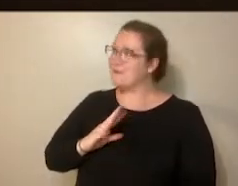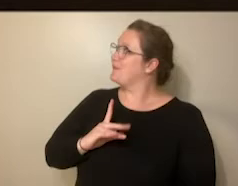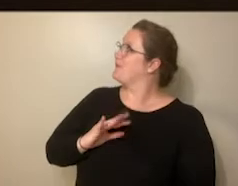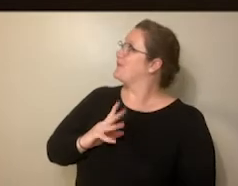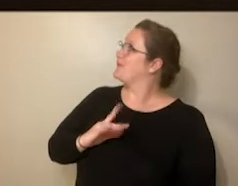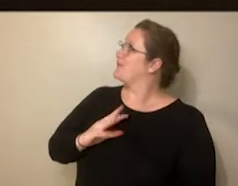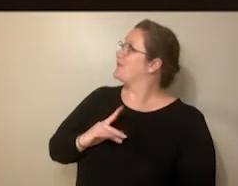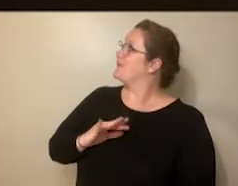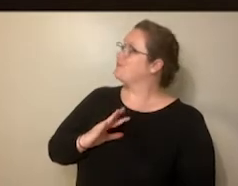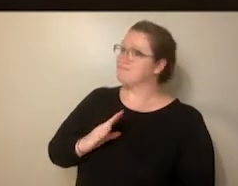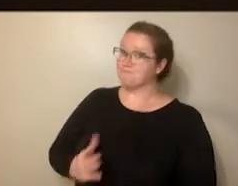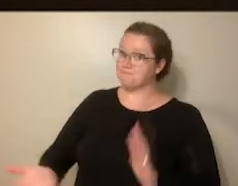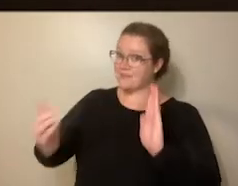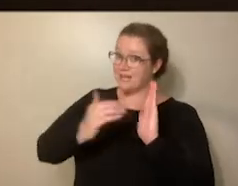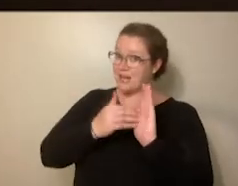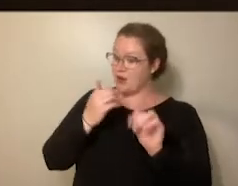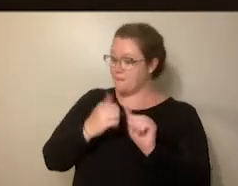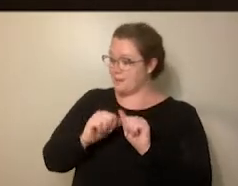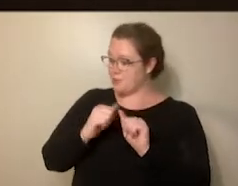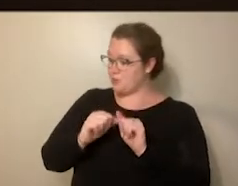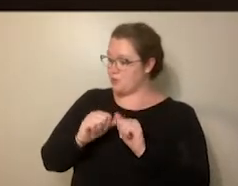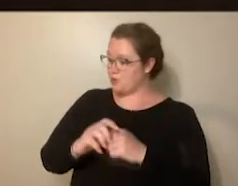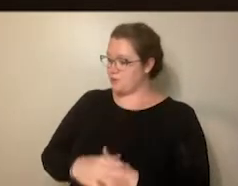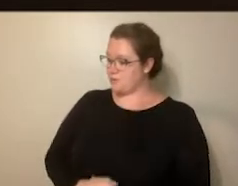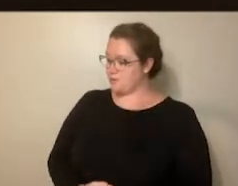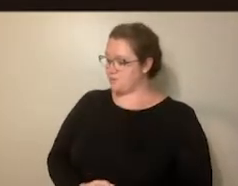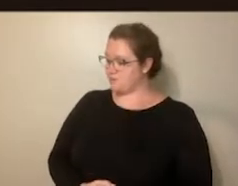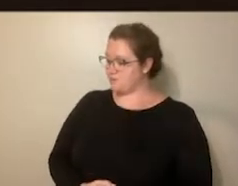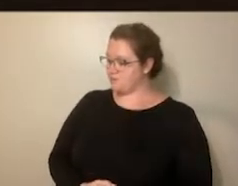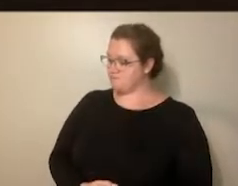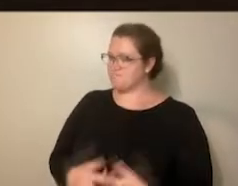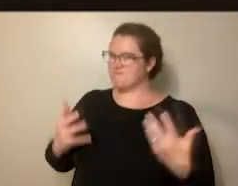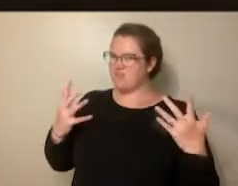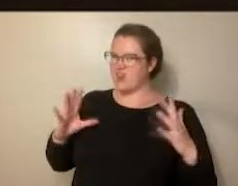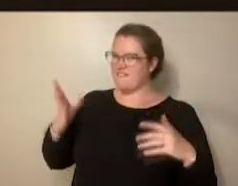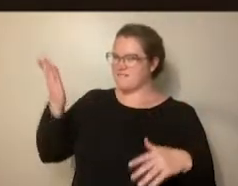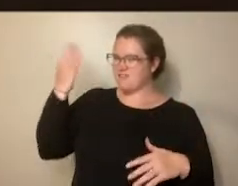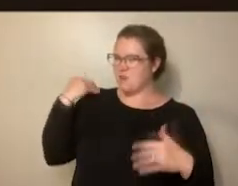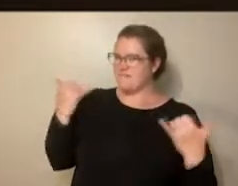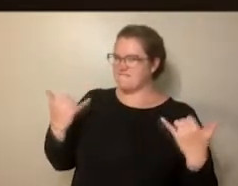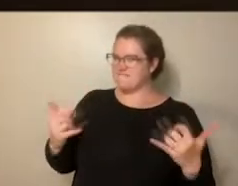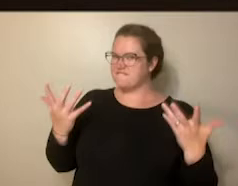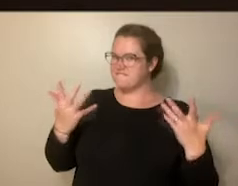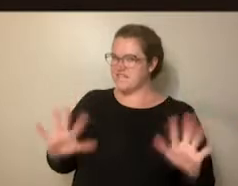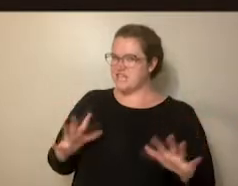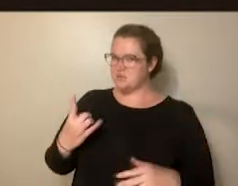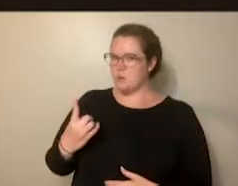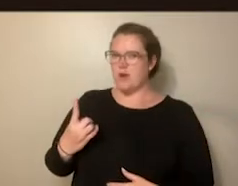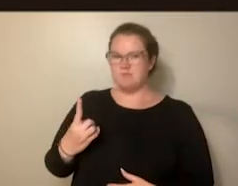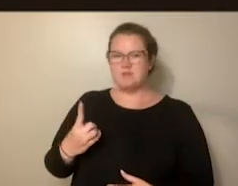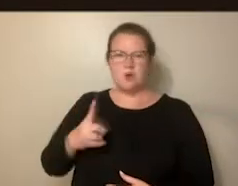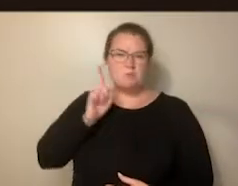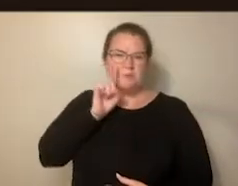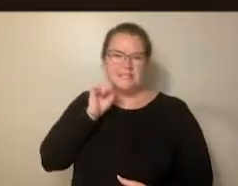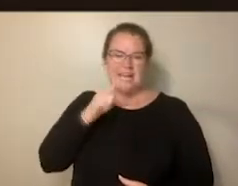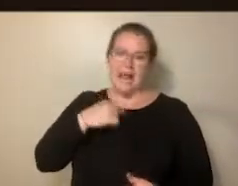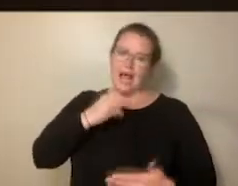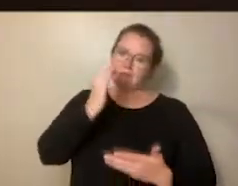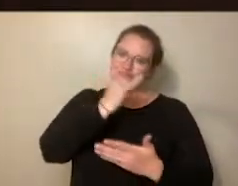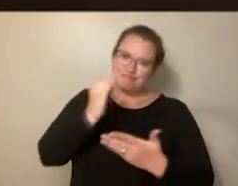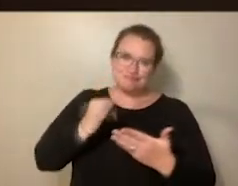And once again, I have finished one. So let's pretend like I've done that along the whole